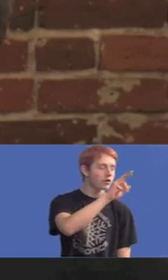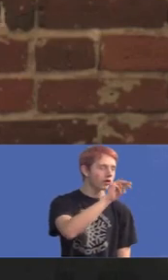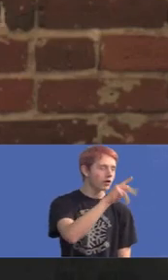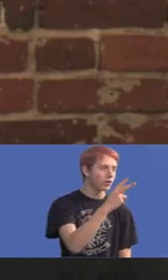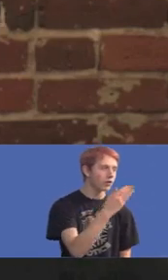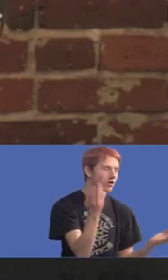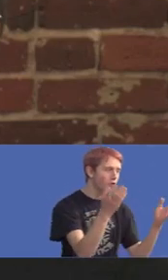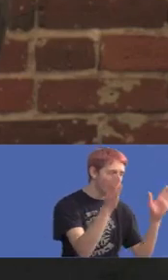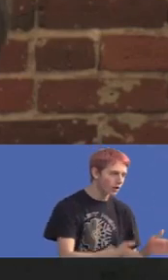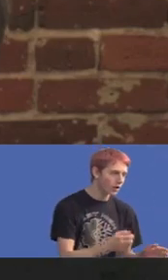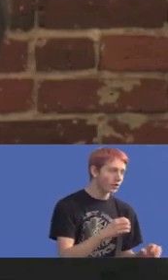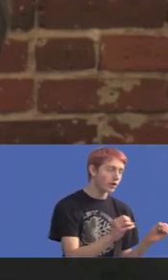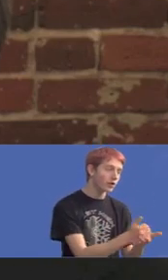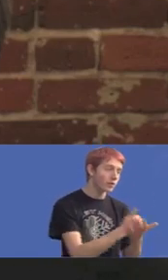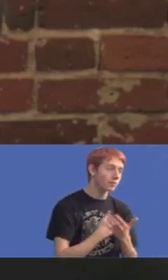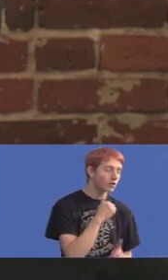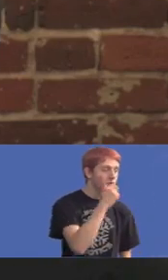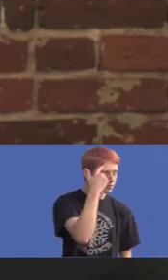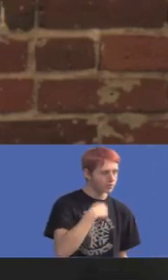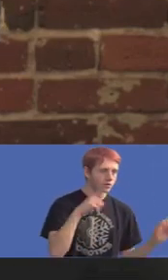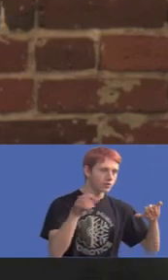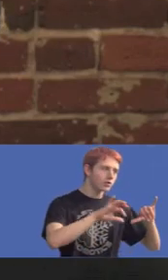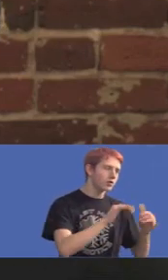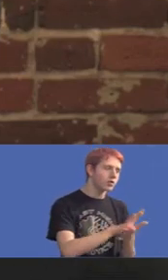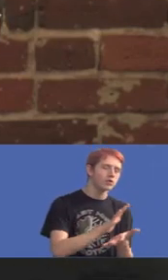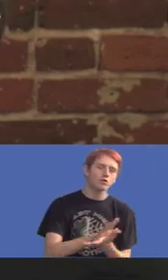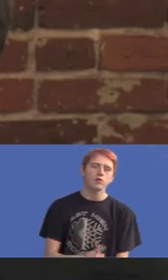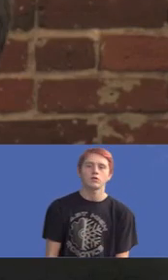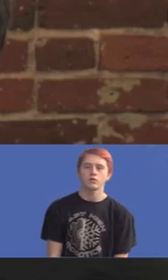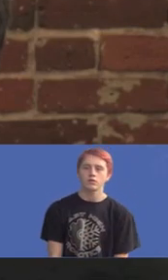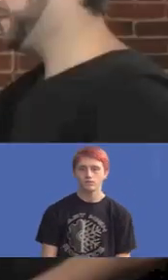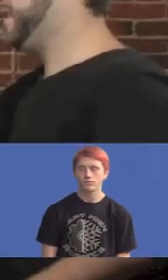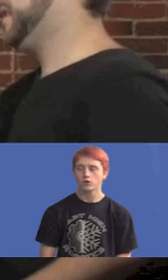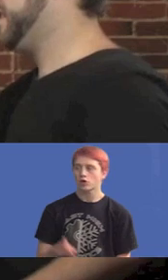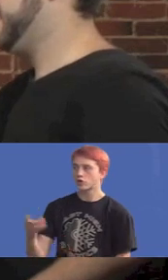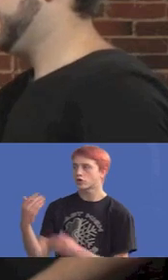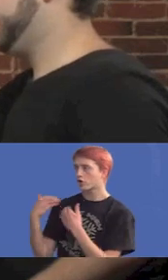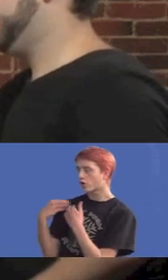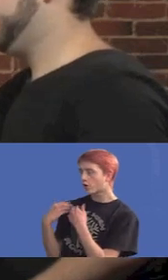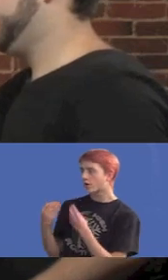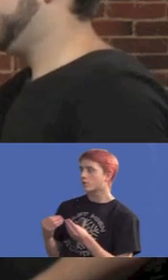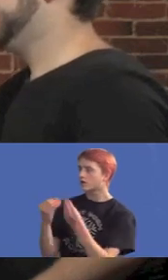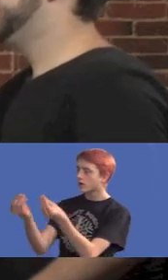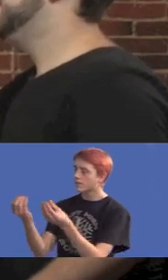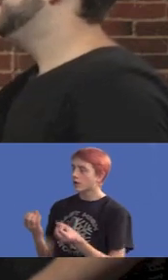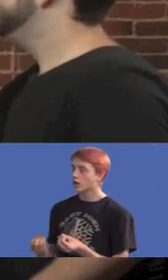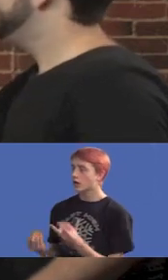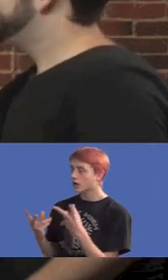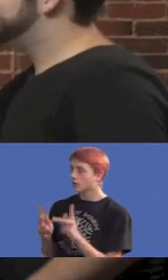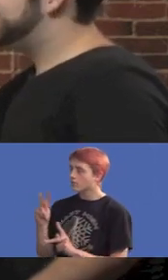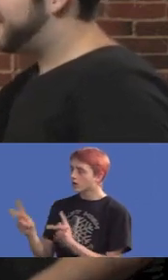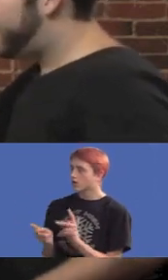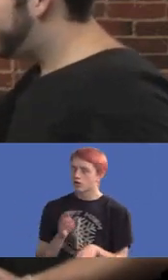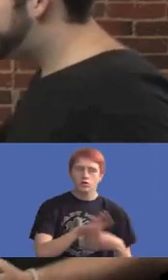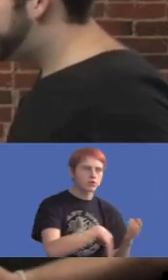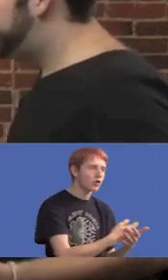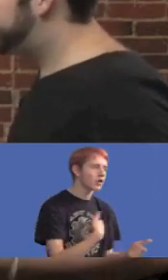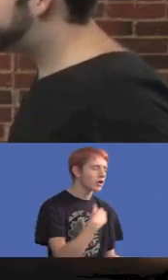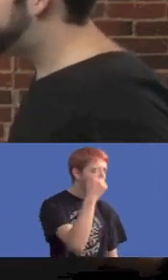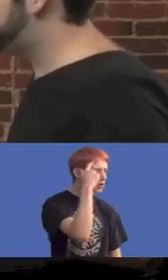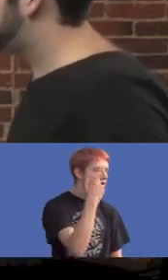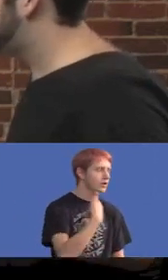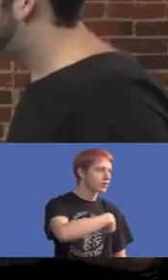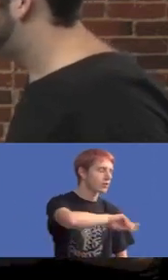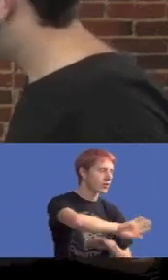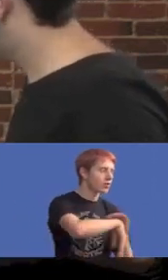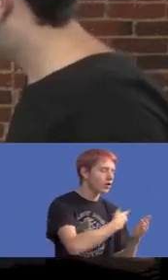what a guy. Without his help, I don't think I would have been accepted to the engineering program. So you owe it to him to give back and inspire others. All I know is